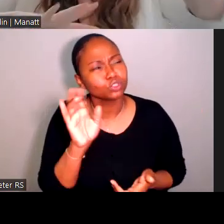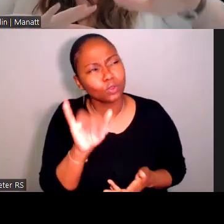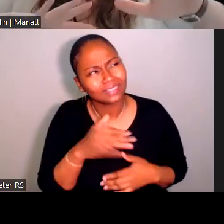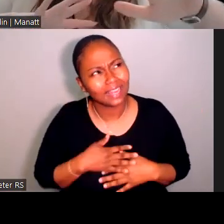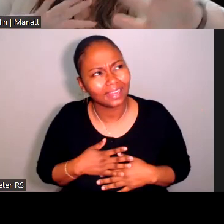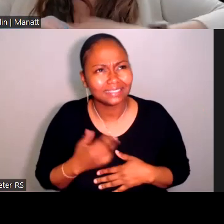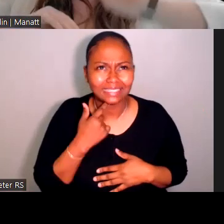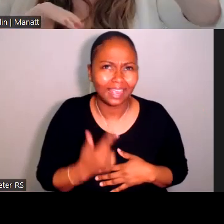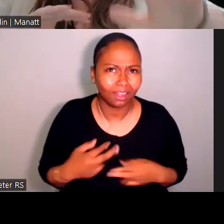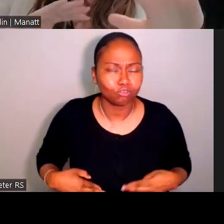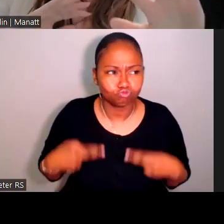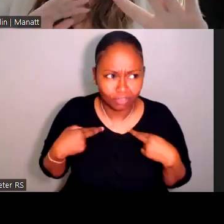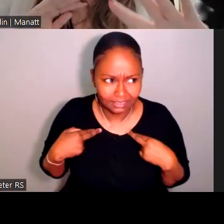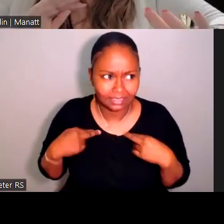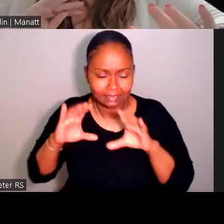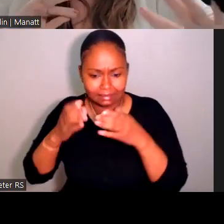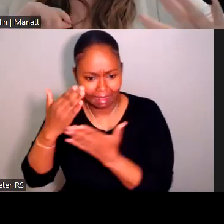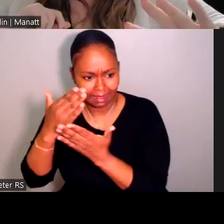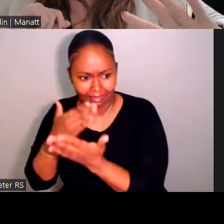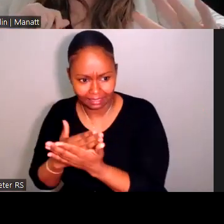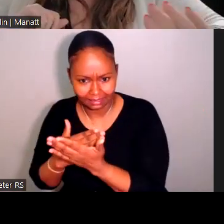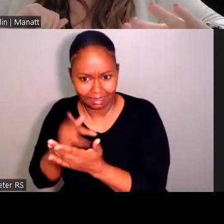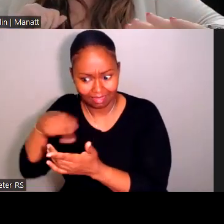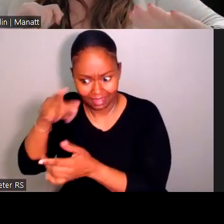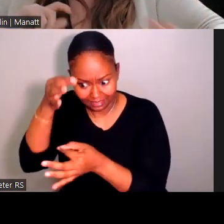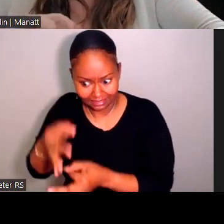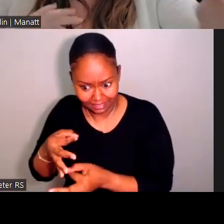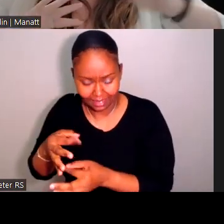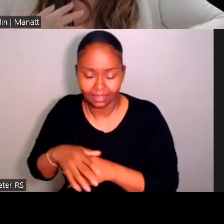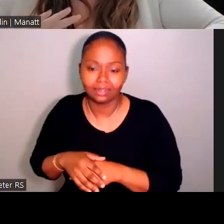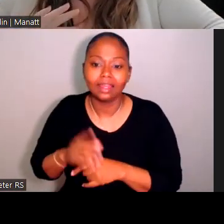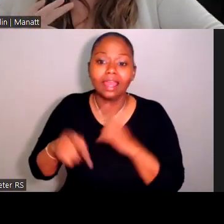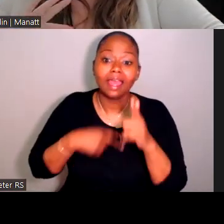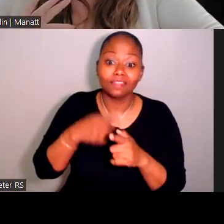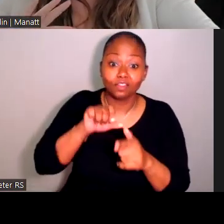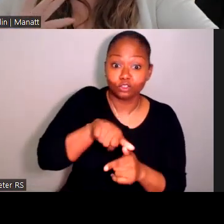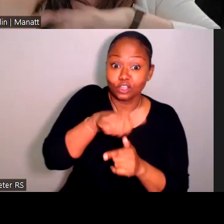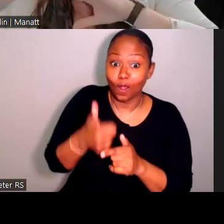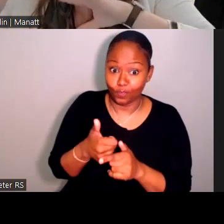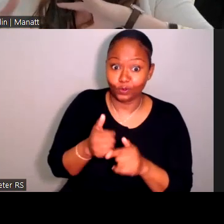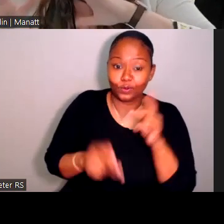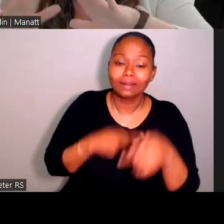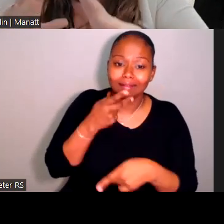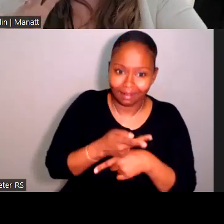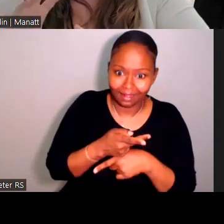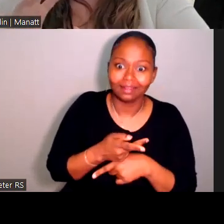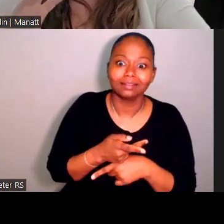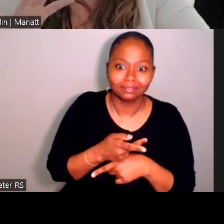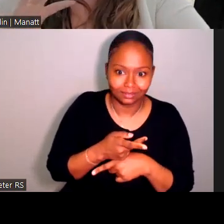there's resident designated visitors, this is what that process looks like for designating them. And then there's other types of visitors,